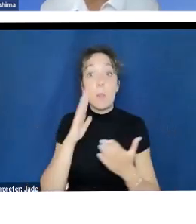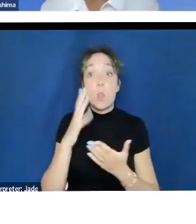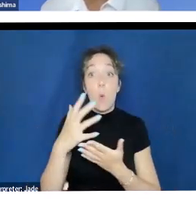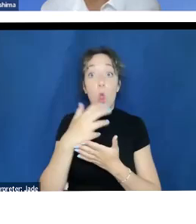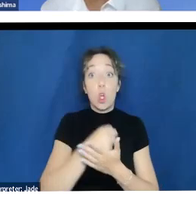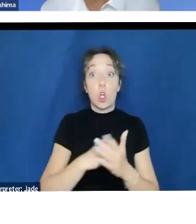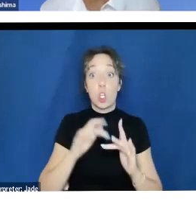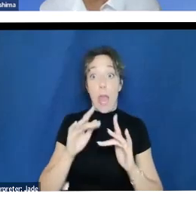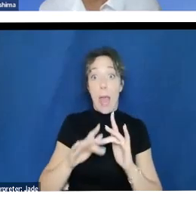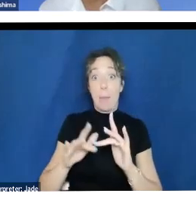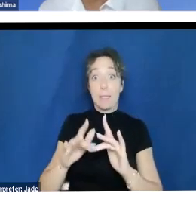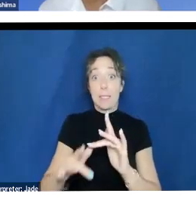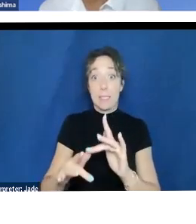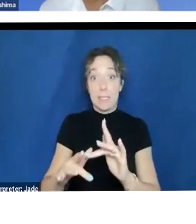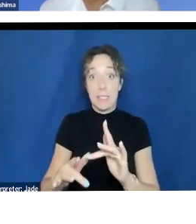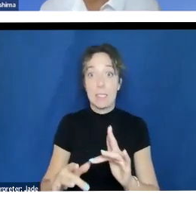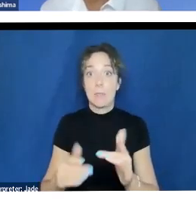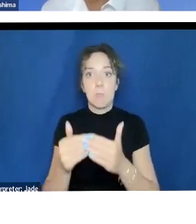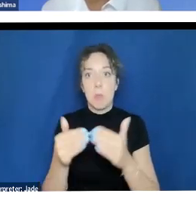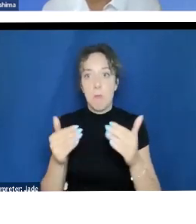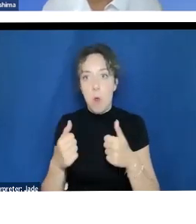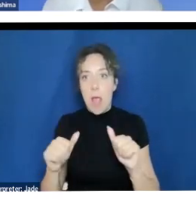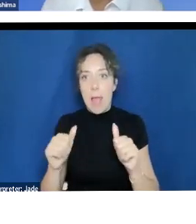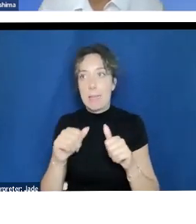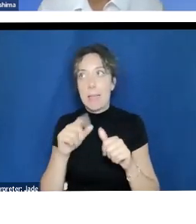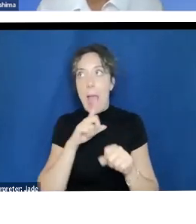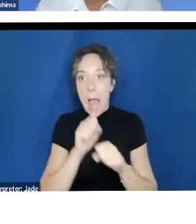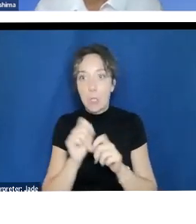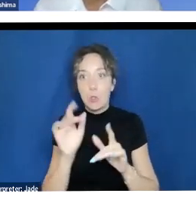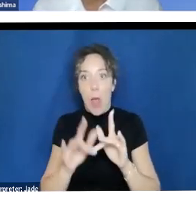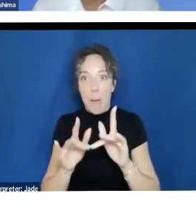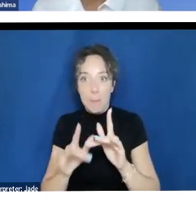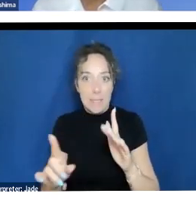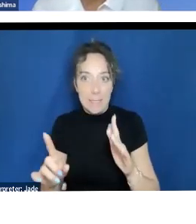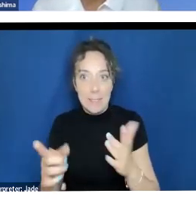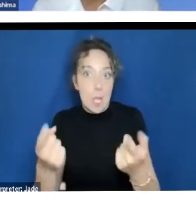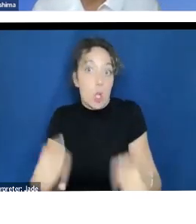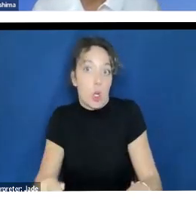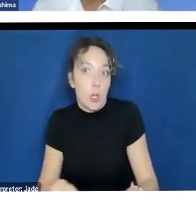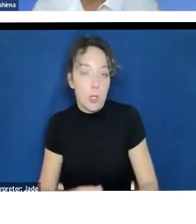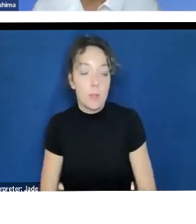absences basically before any absences occur.